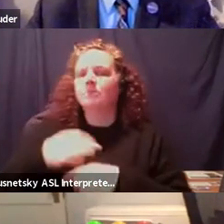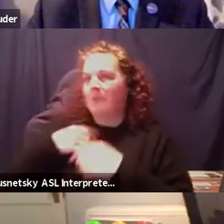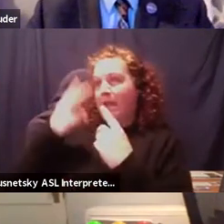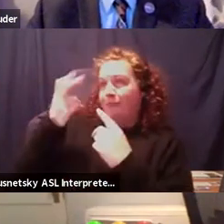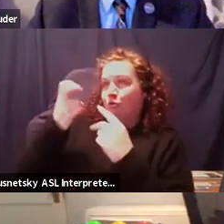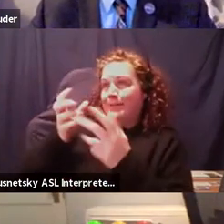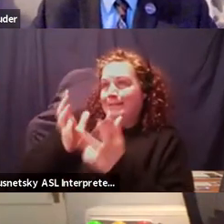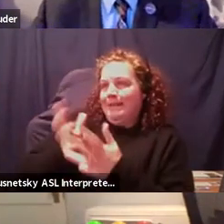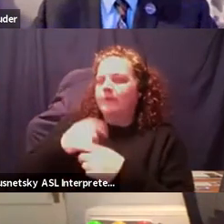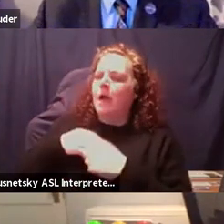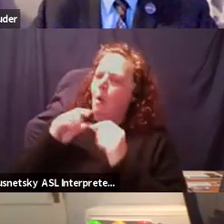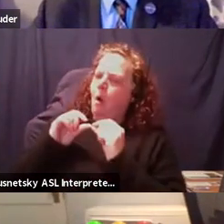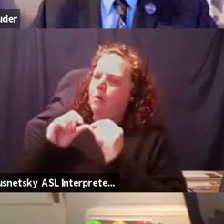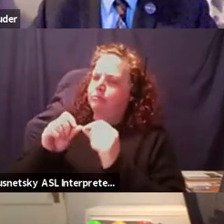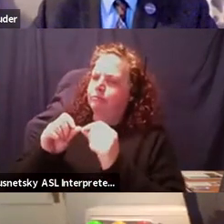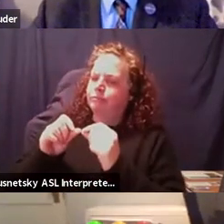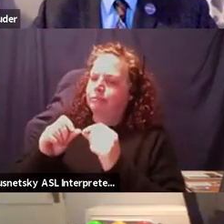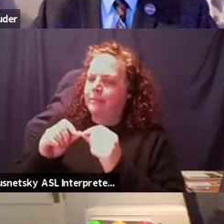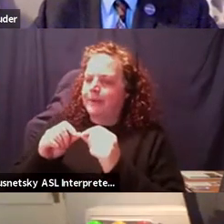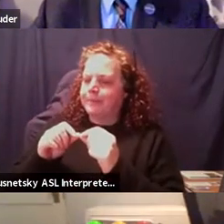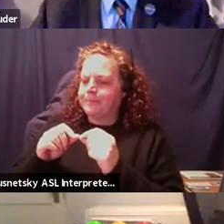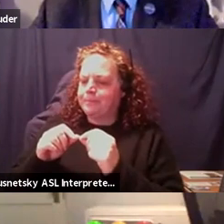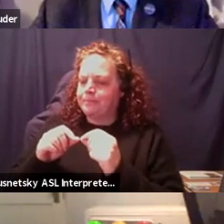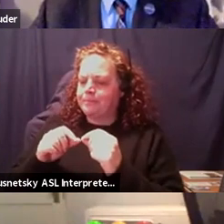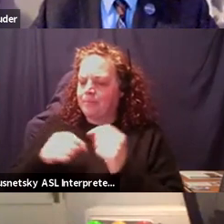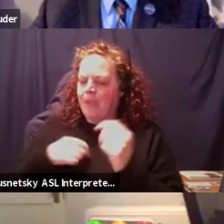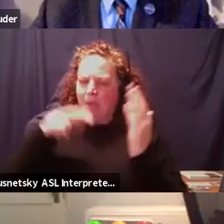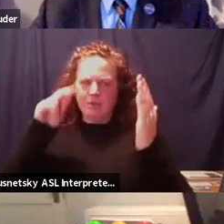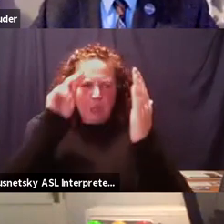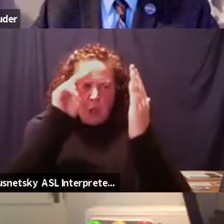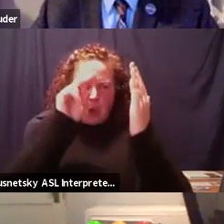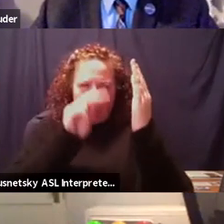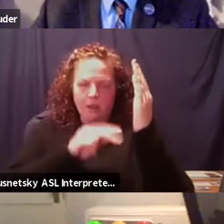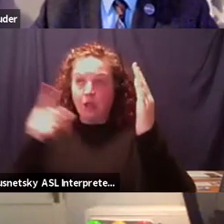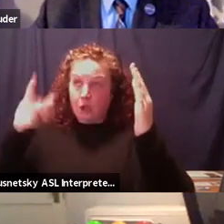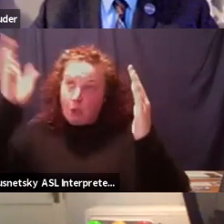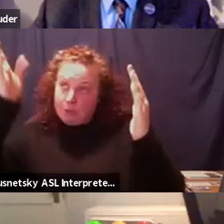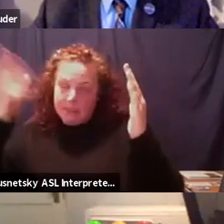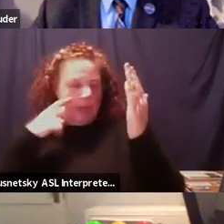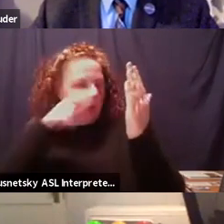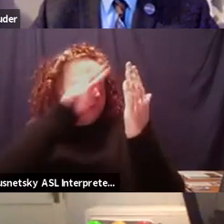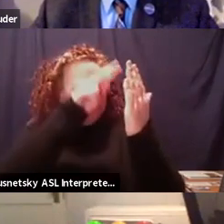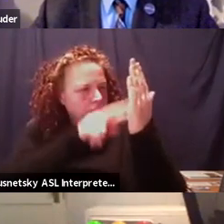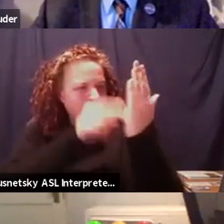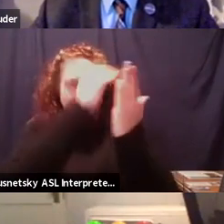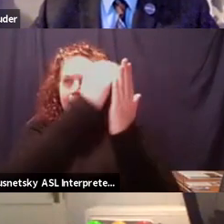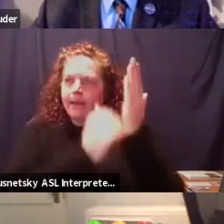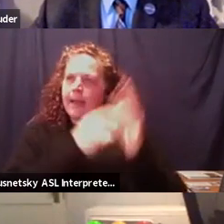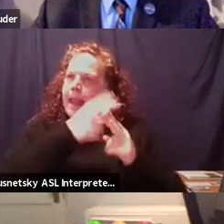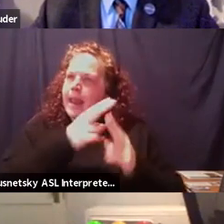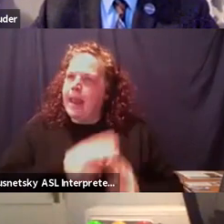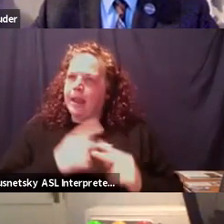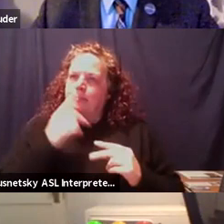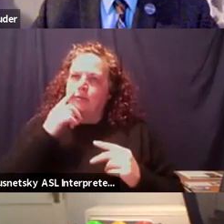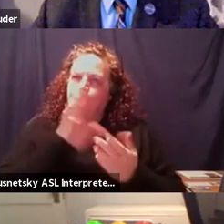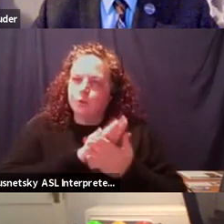left, I did sort of, you know, I was going through the list of schools during your presentation, and I came upon Brighton High School,